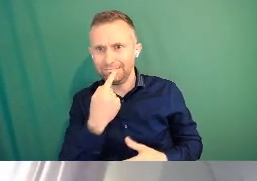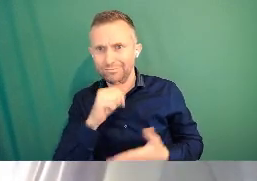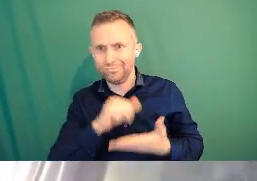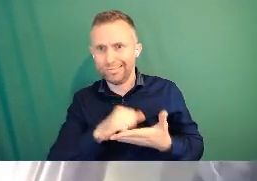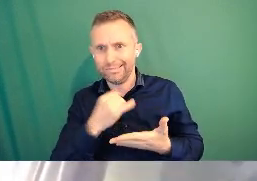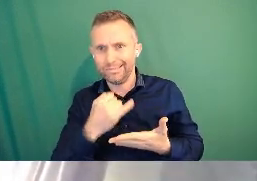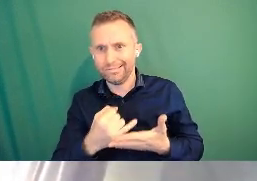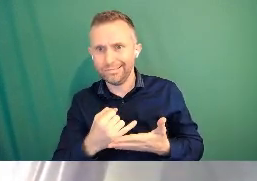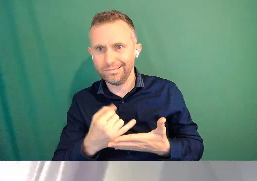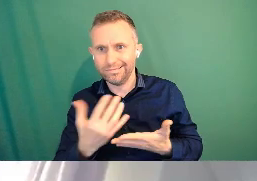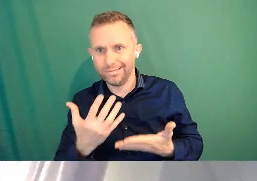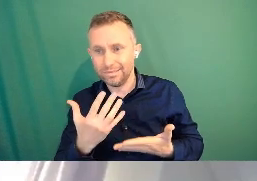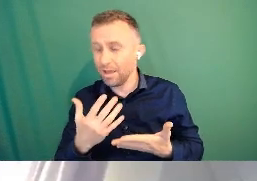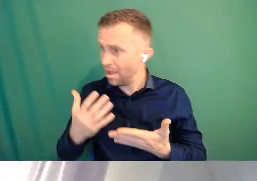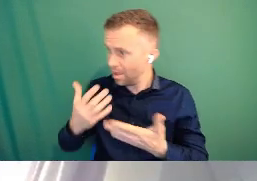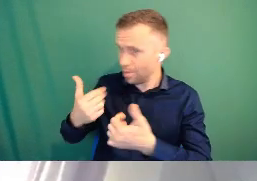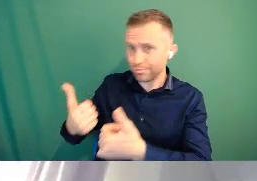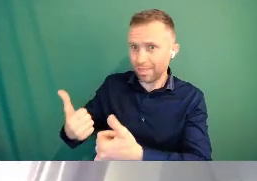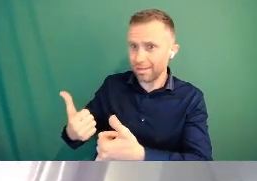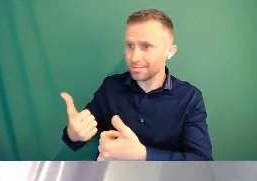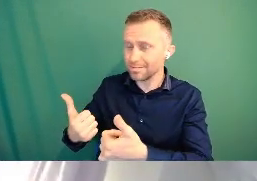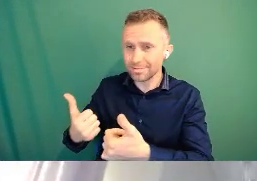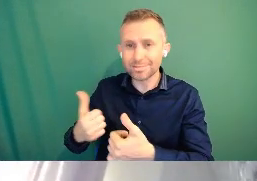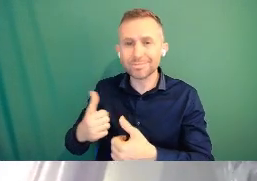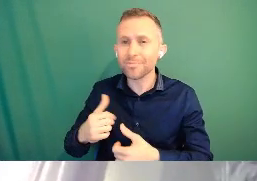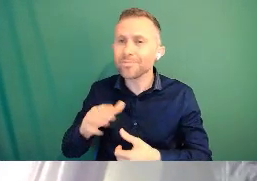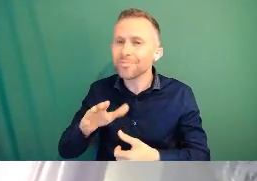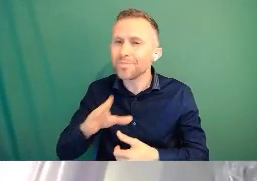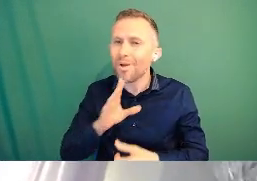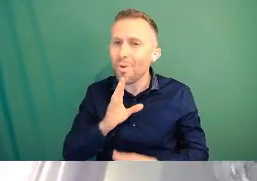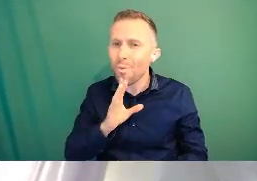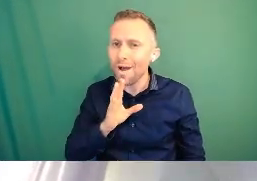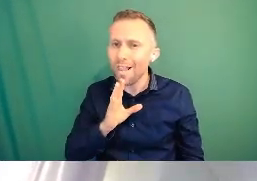It was brilliant. Yeah. So Welsh is actually